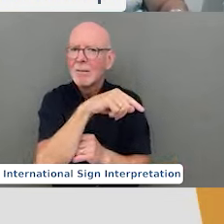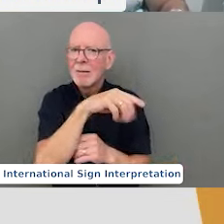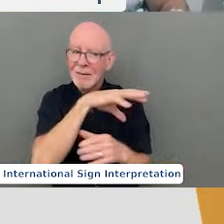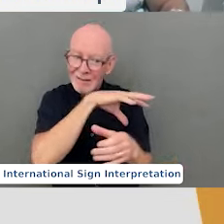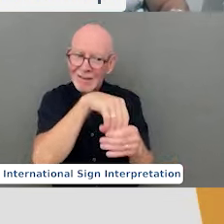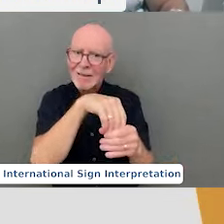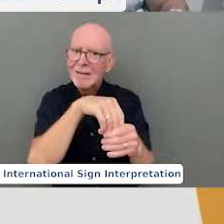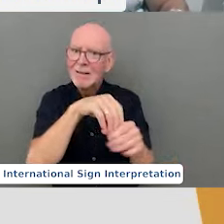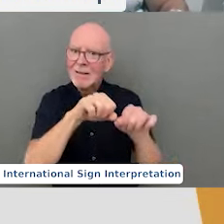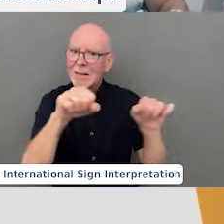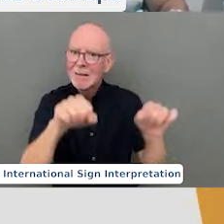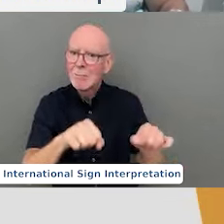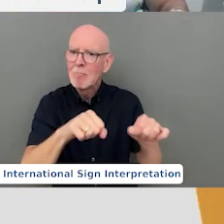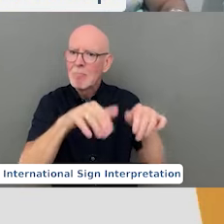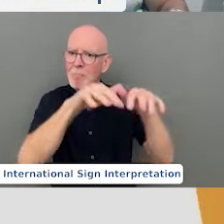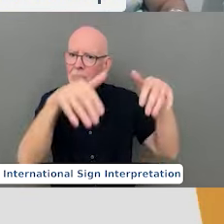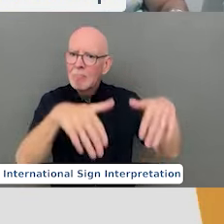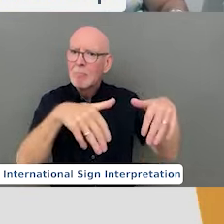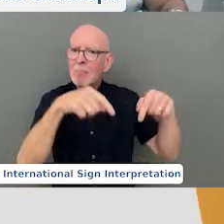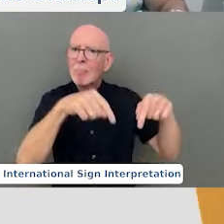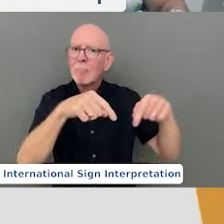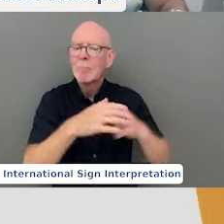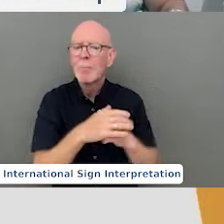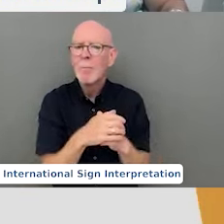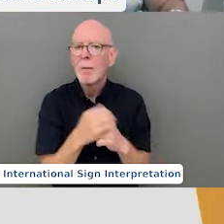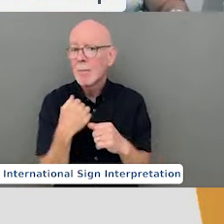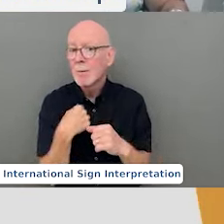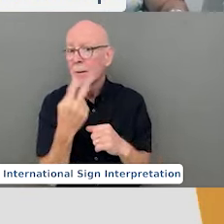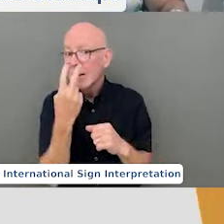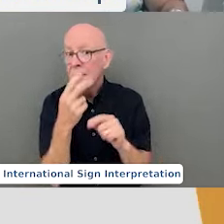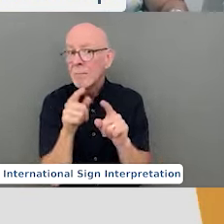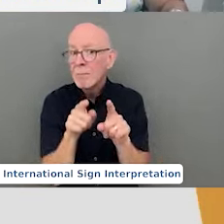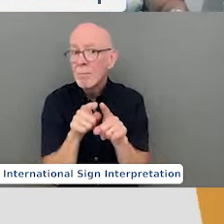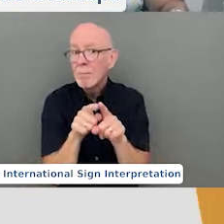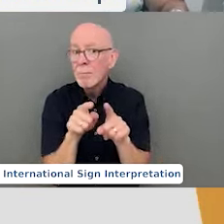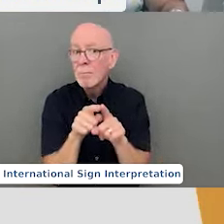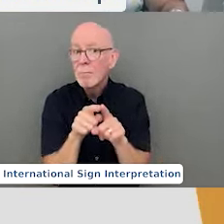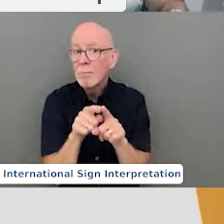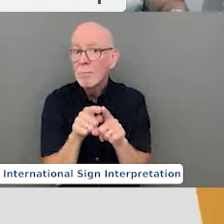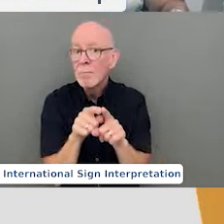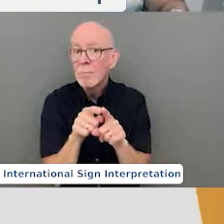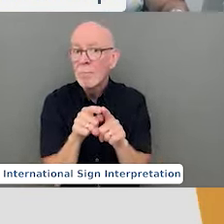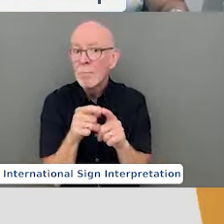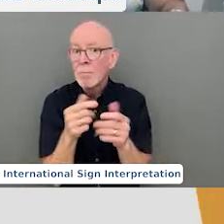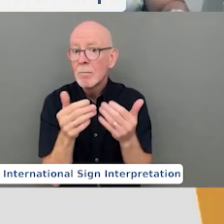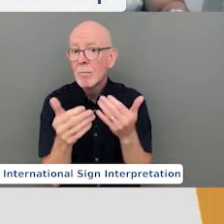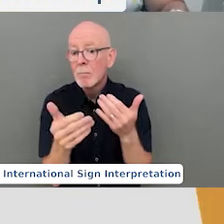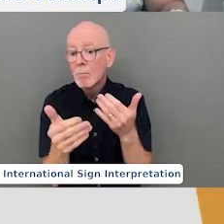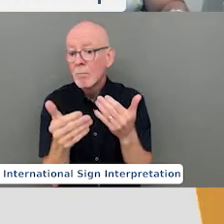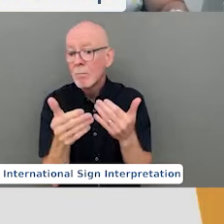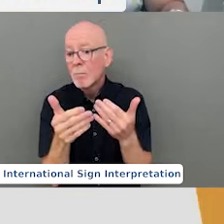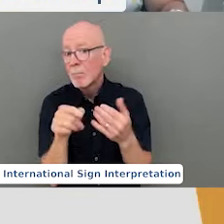integrate social protection mechanisms for persons with disabilities into the support that is going to the